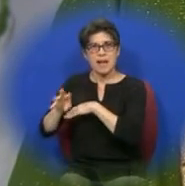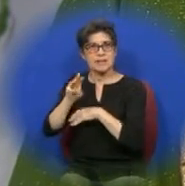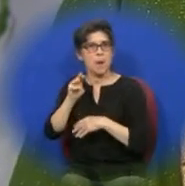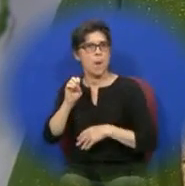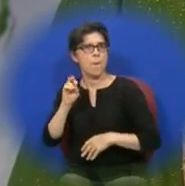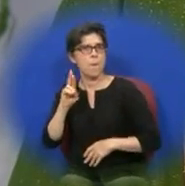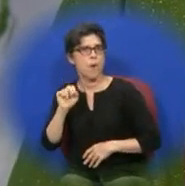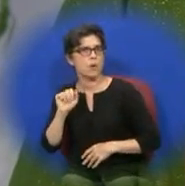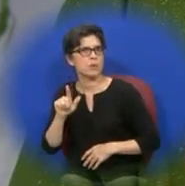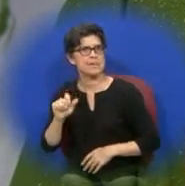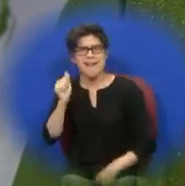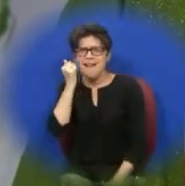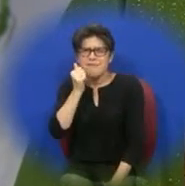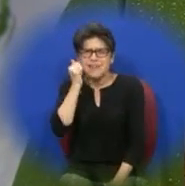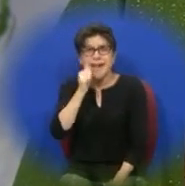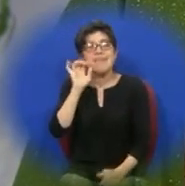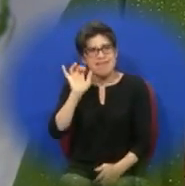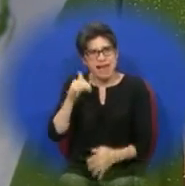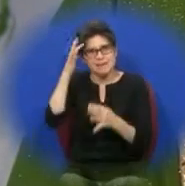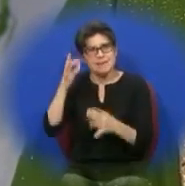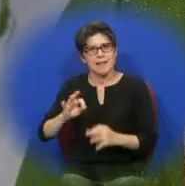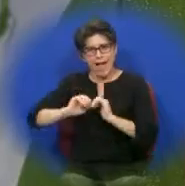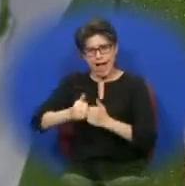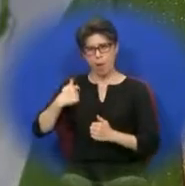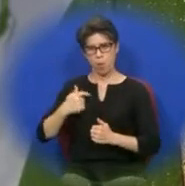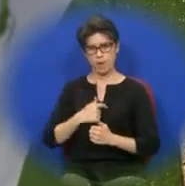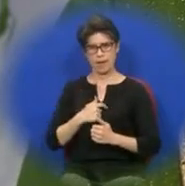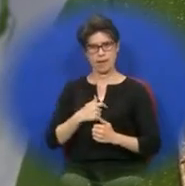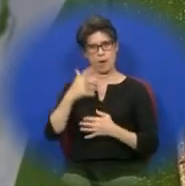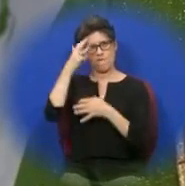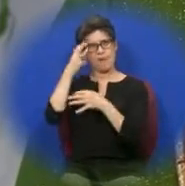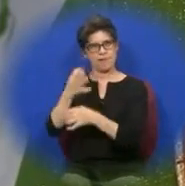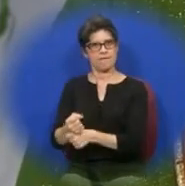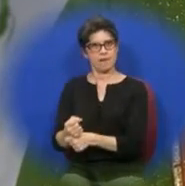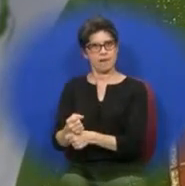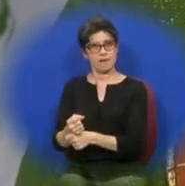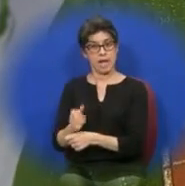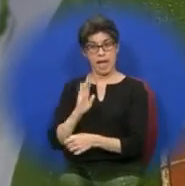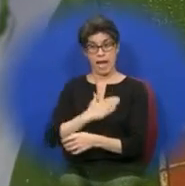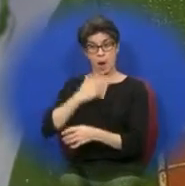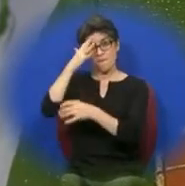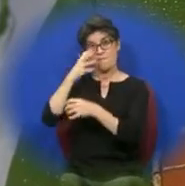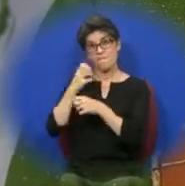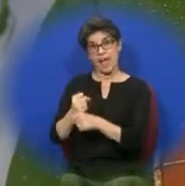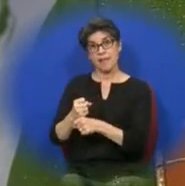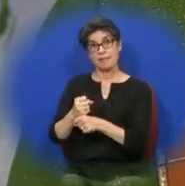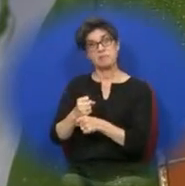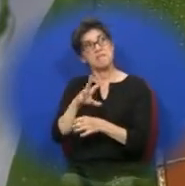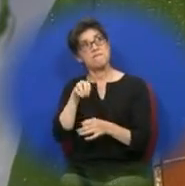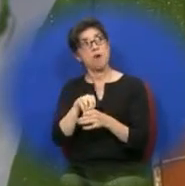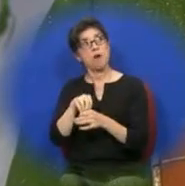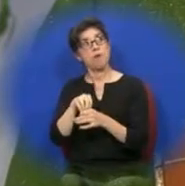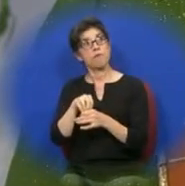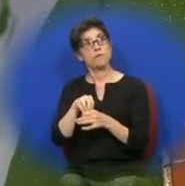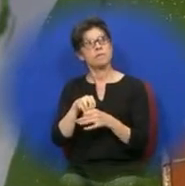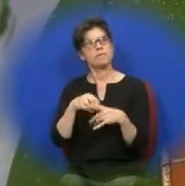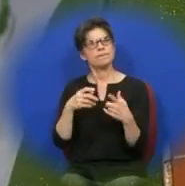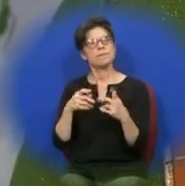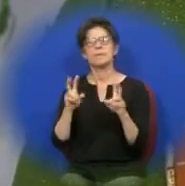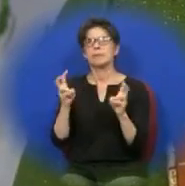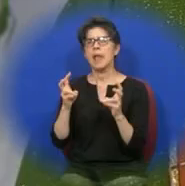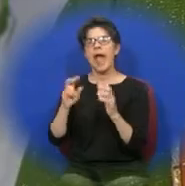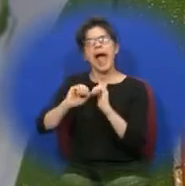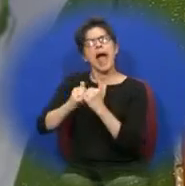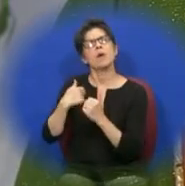and every day determines how we are faithful. And a lot of that faithfulness has to do with, like Isaiah was saying, how do we take care of